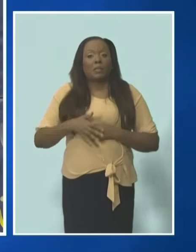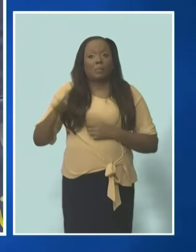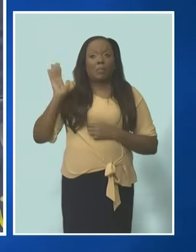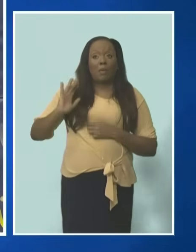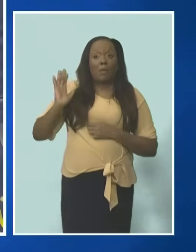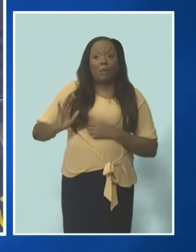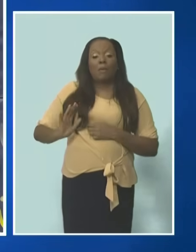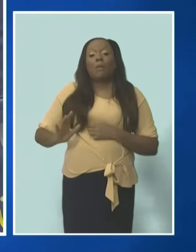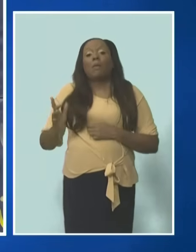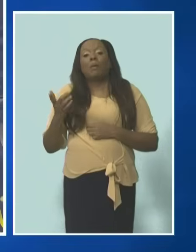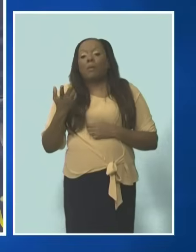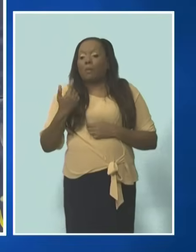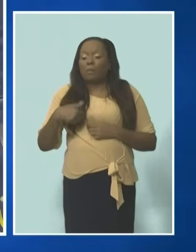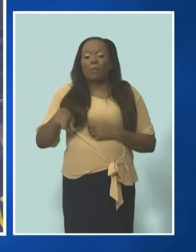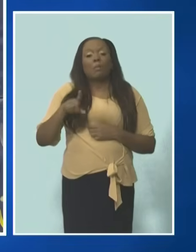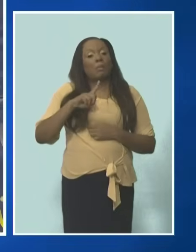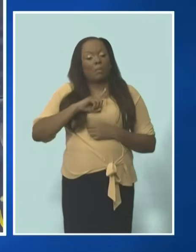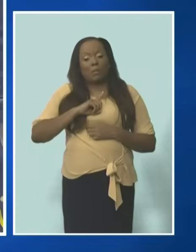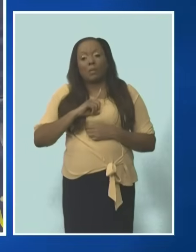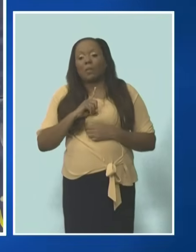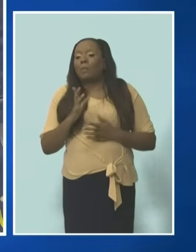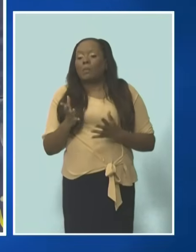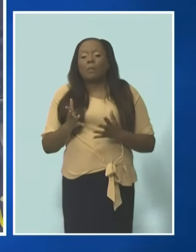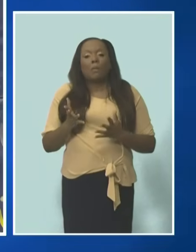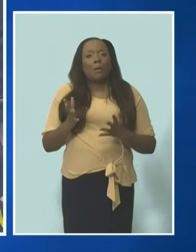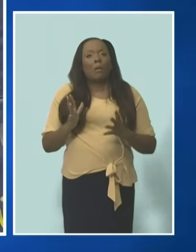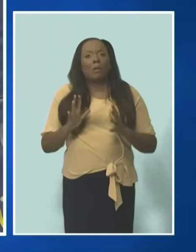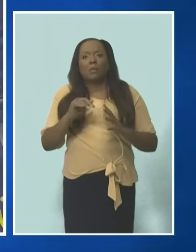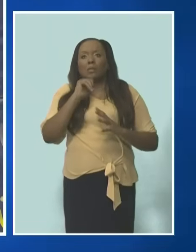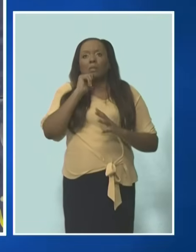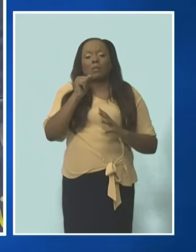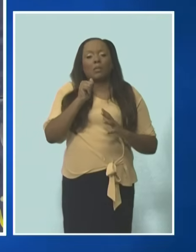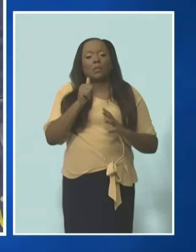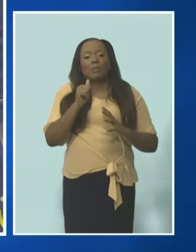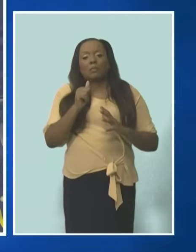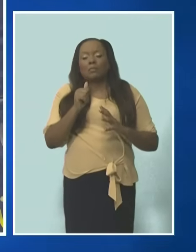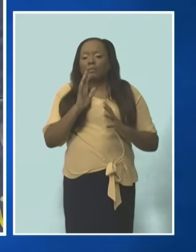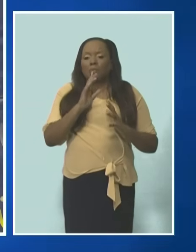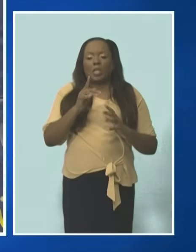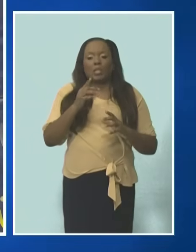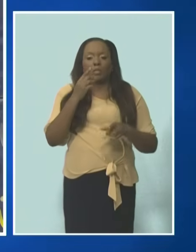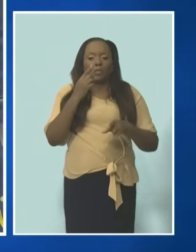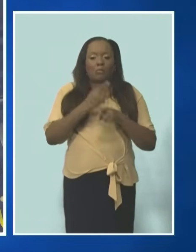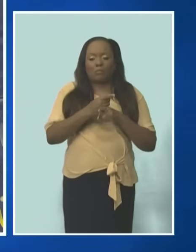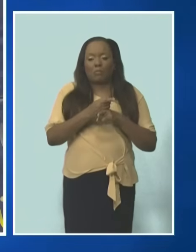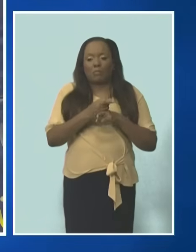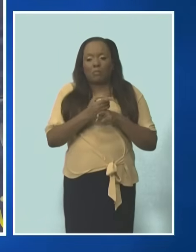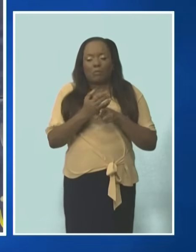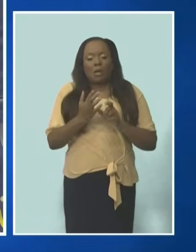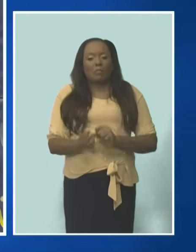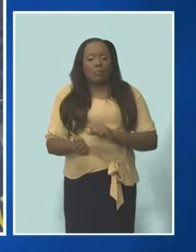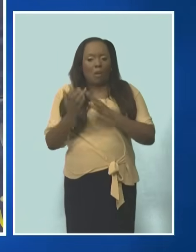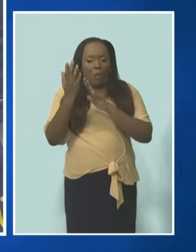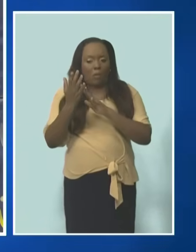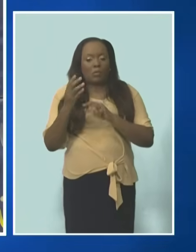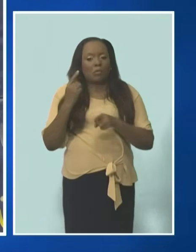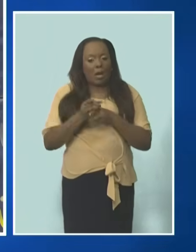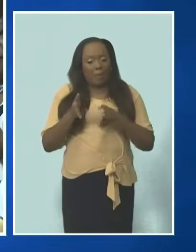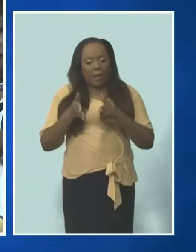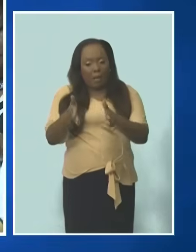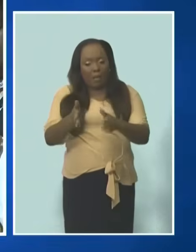we must now become the hub for the right reasons. But we can't become a hub without instruments of